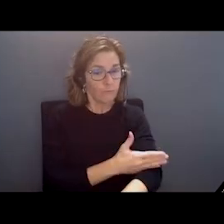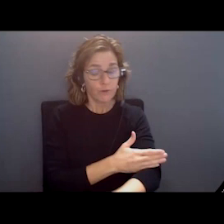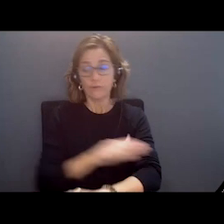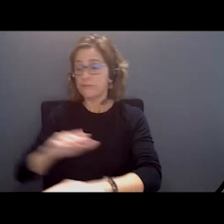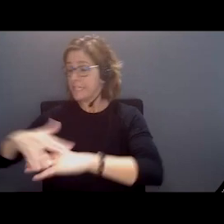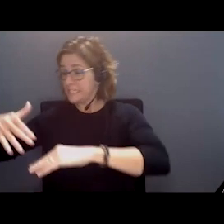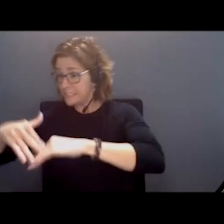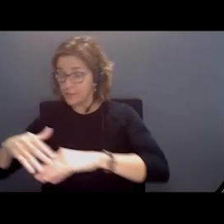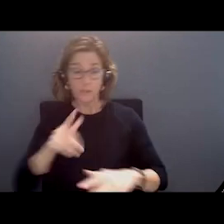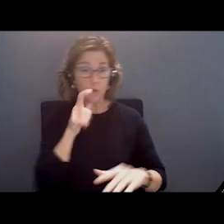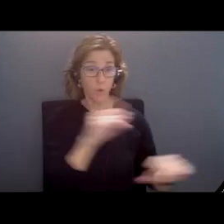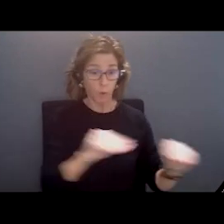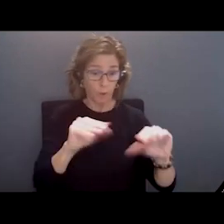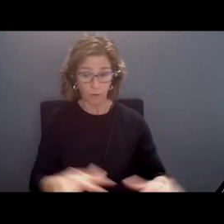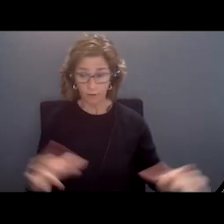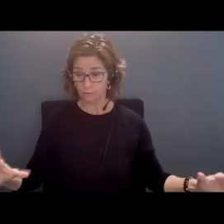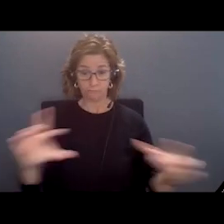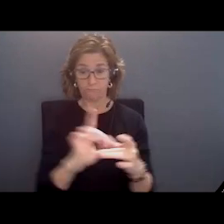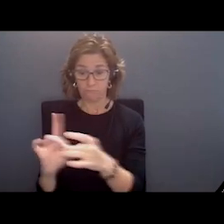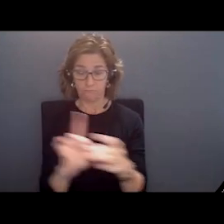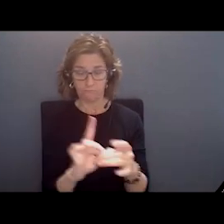local Indigenous peoples and their cultures.